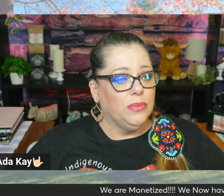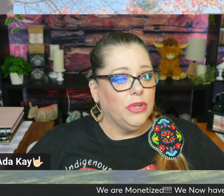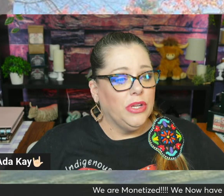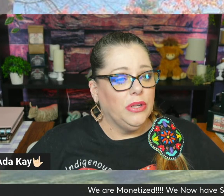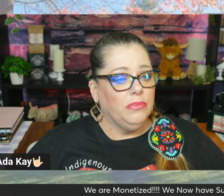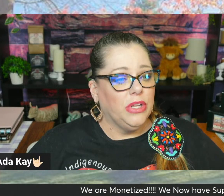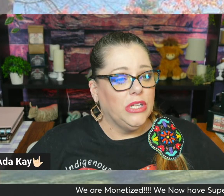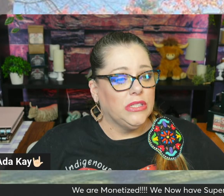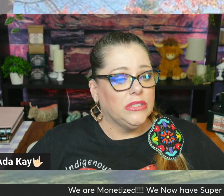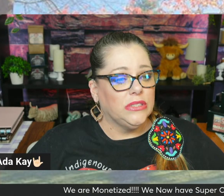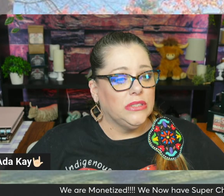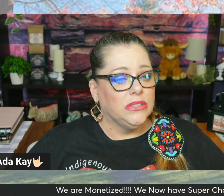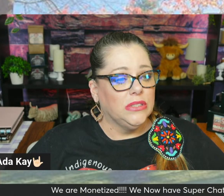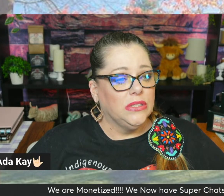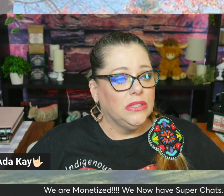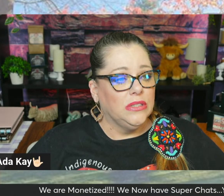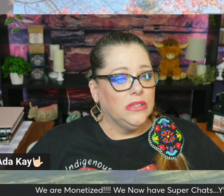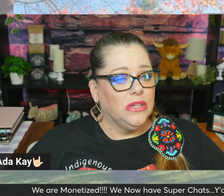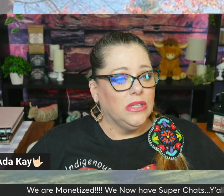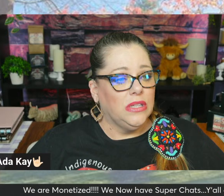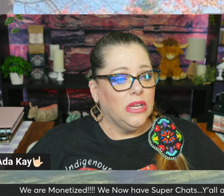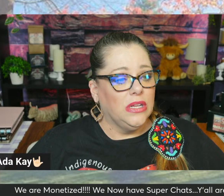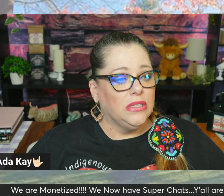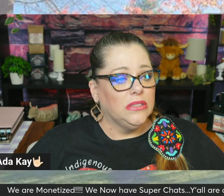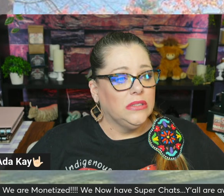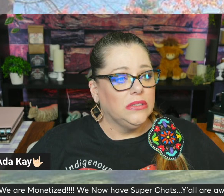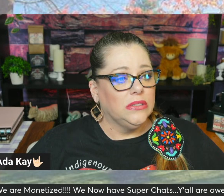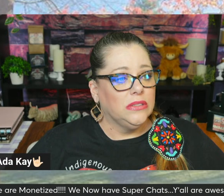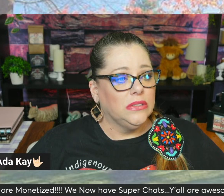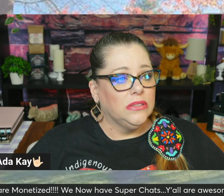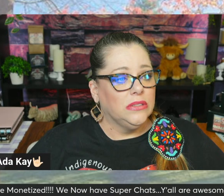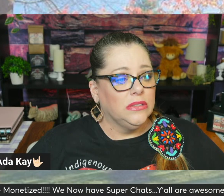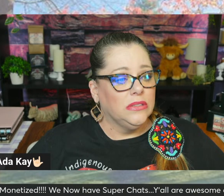prior to meeting minutes. Got that.